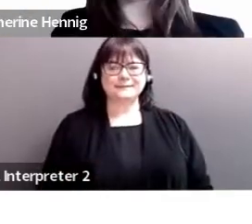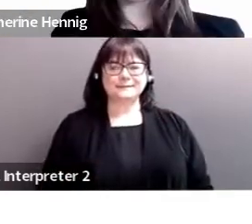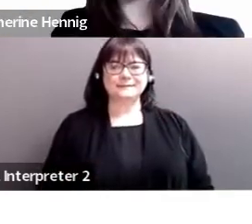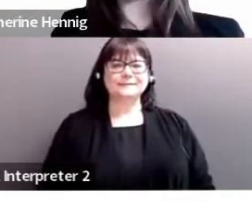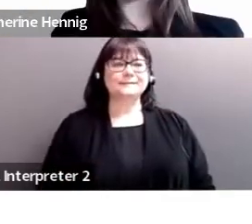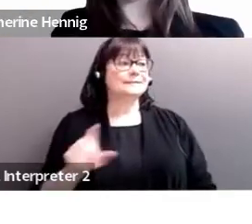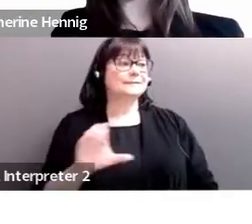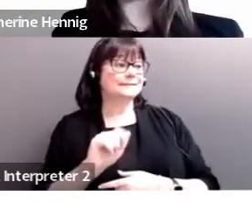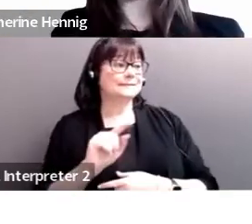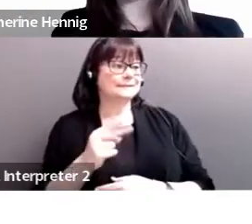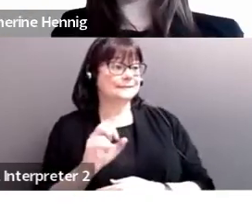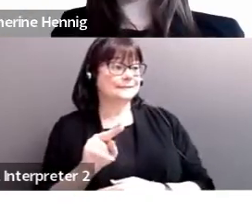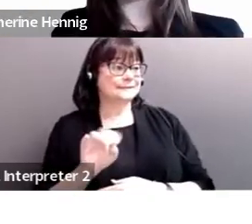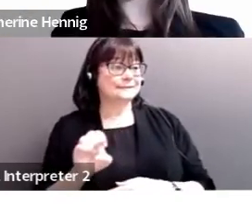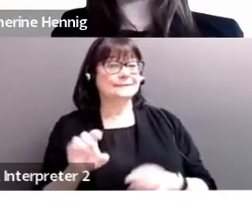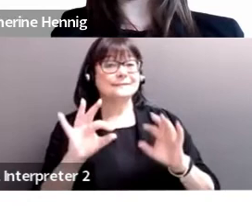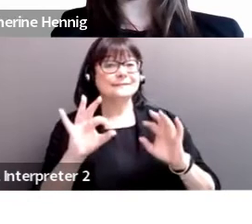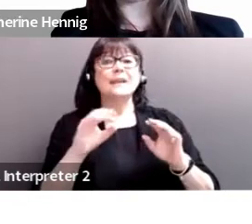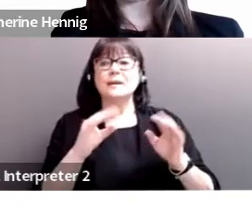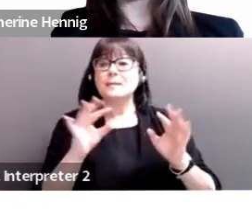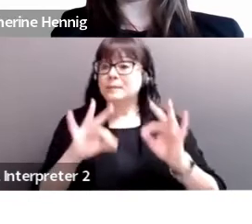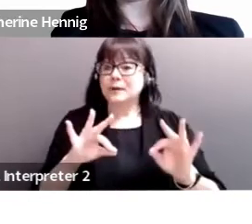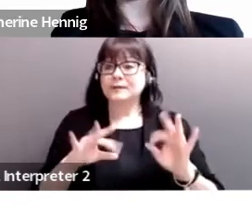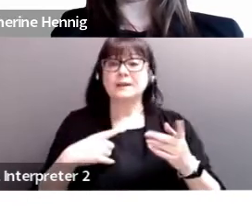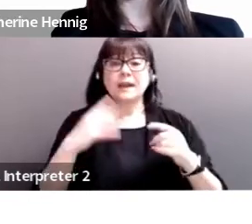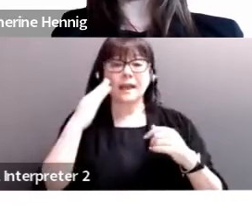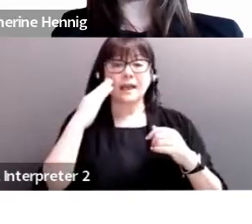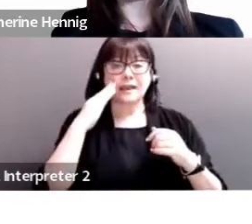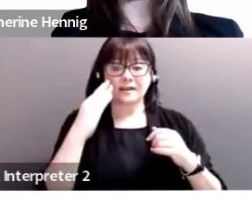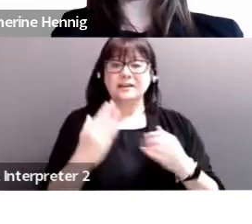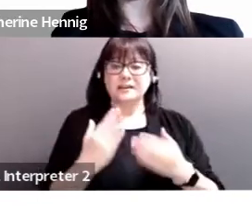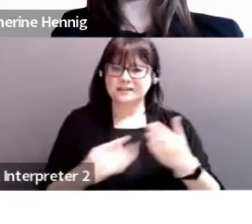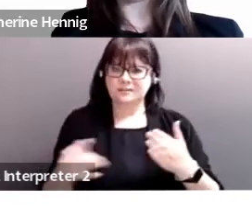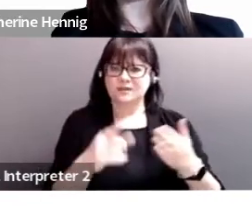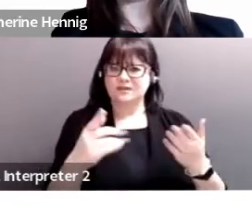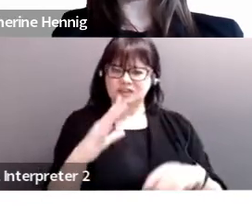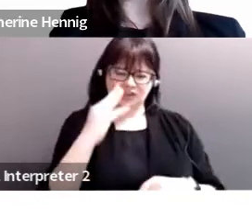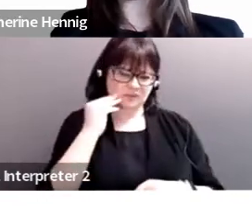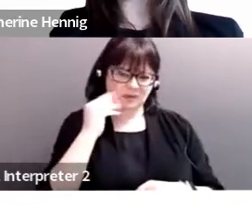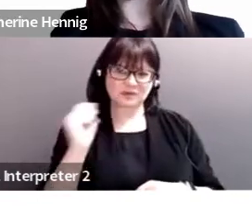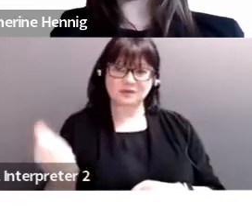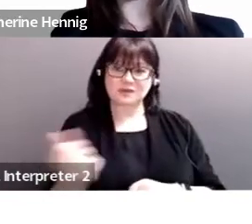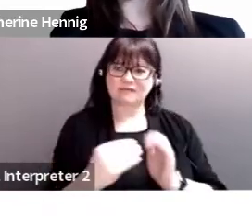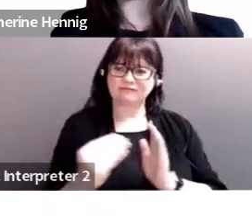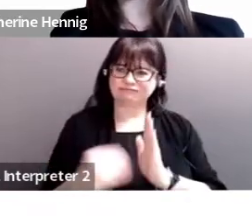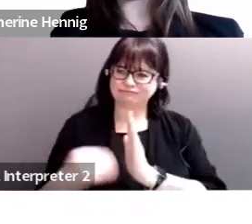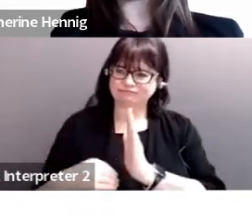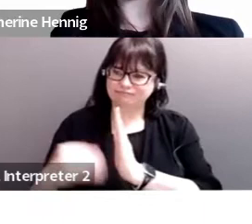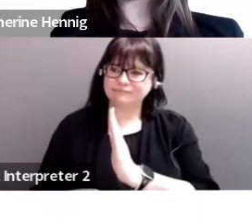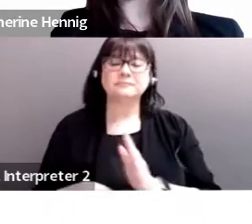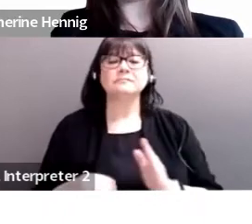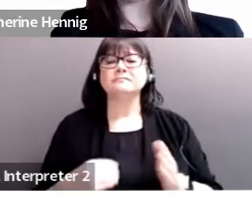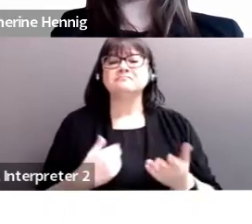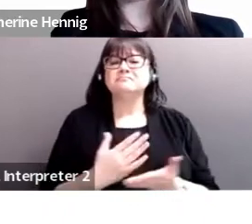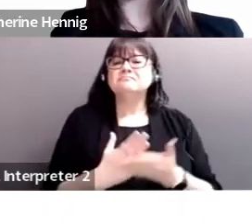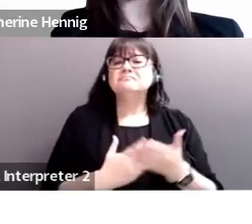Perfect. Thank you, Ben. So I know some of you already have experience with applying for grant funding, but I just love to go over different things that you need to consider before